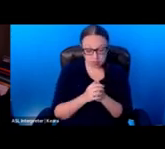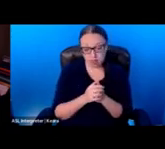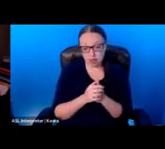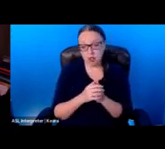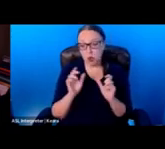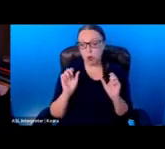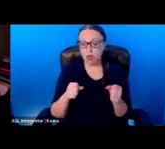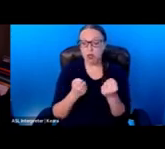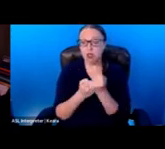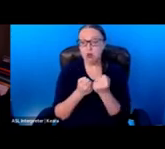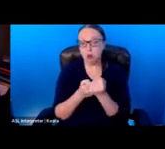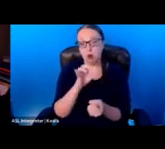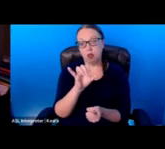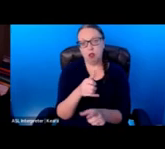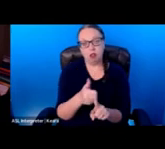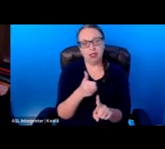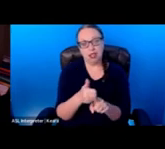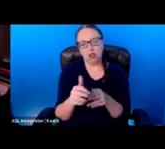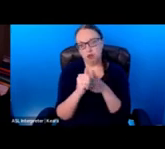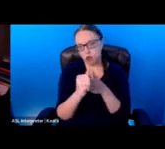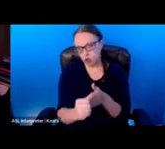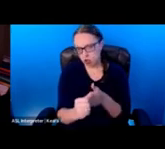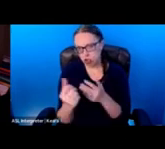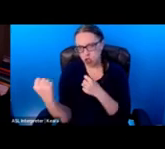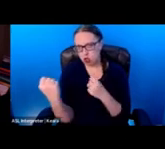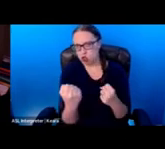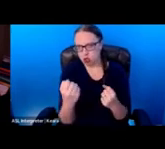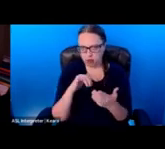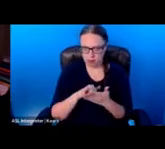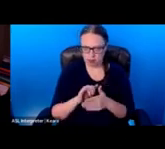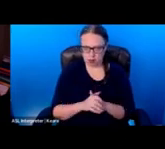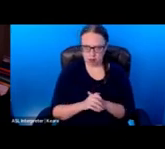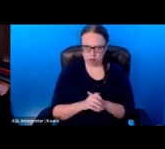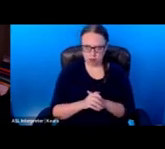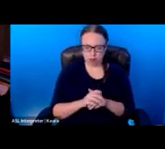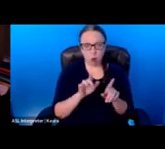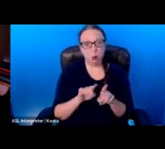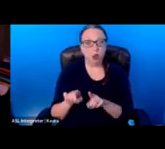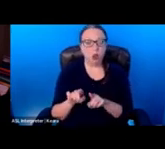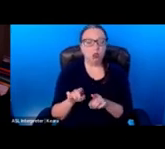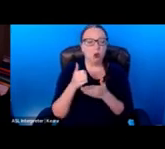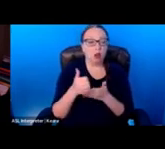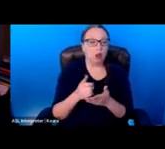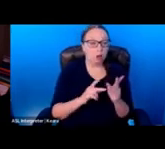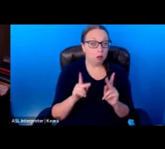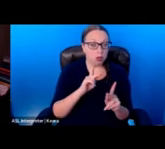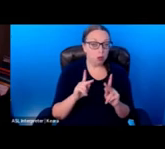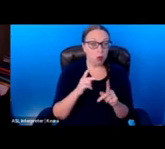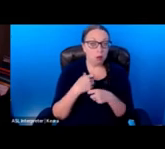that self-direction and strengthen it. We also assist a person cultivating community